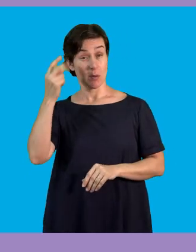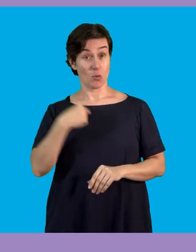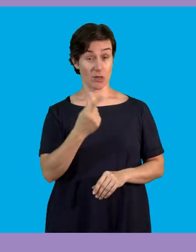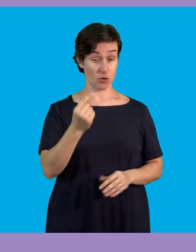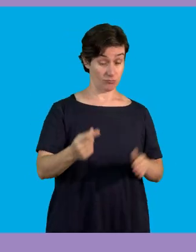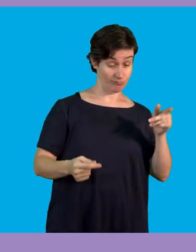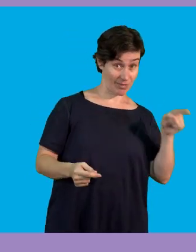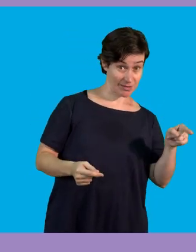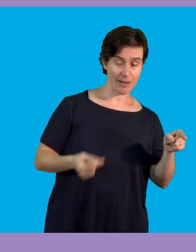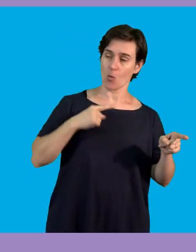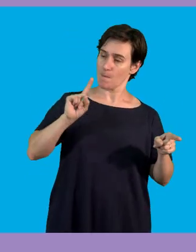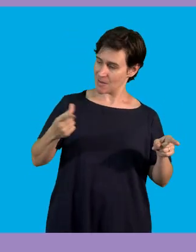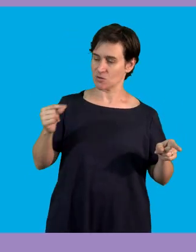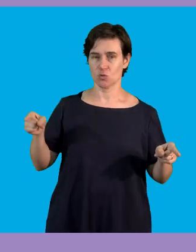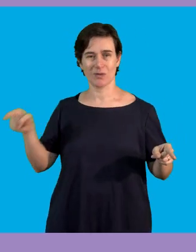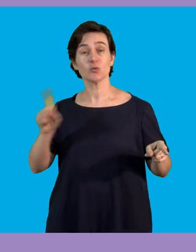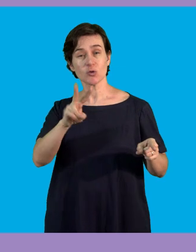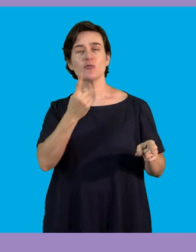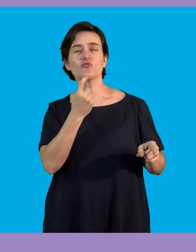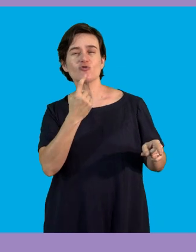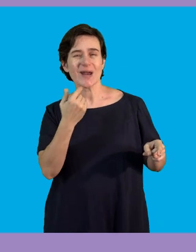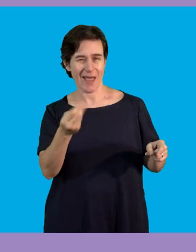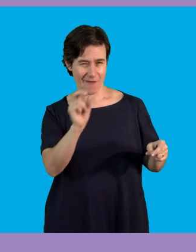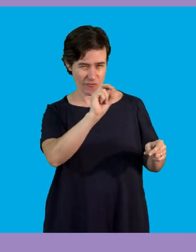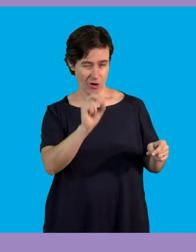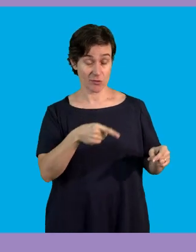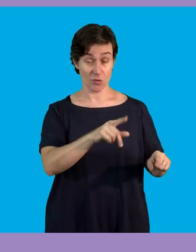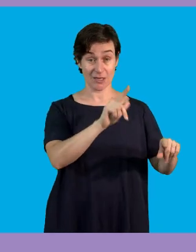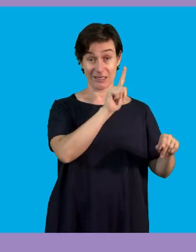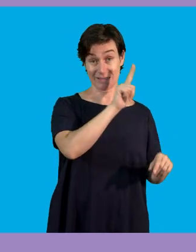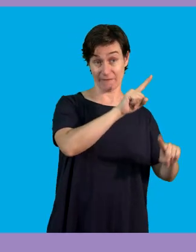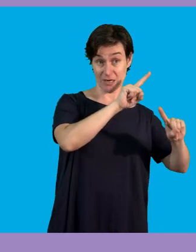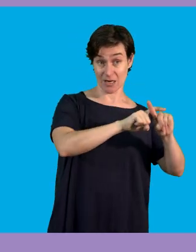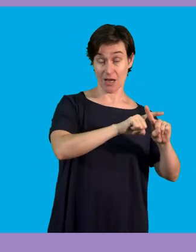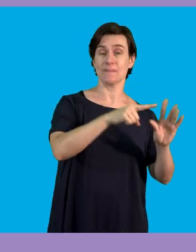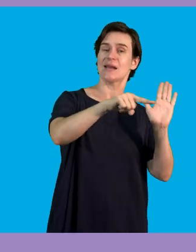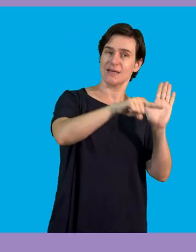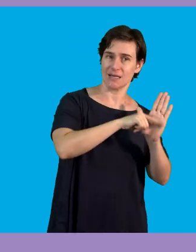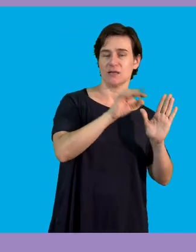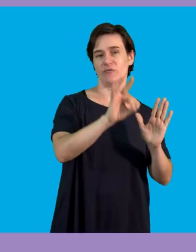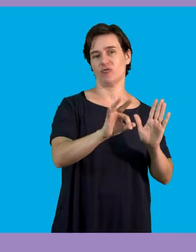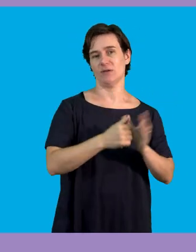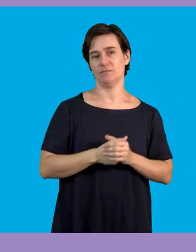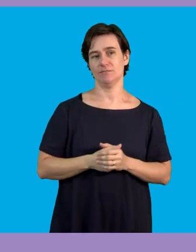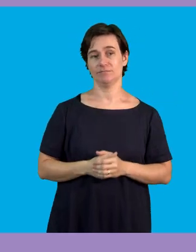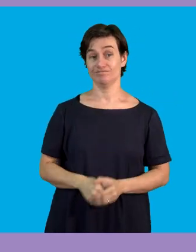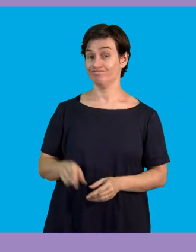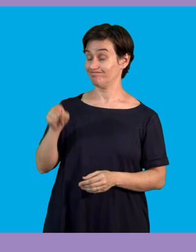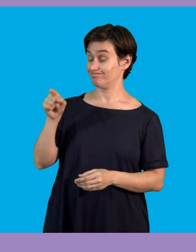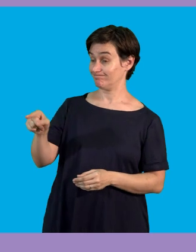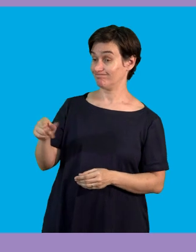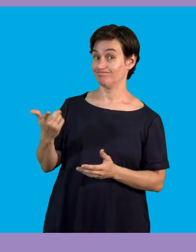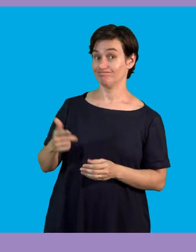do on the left. That's why we've marked it in red. So on the left, we have then 7 multiplied by negative